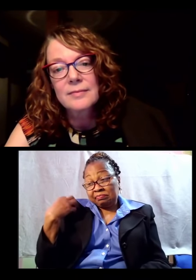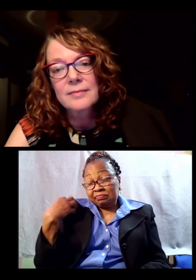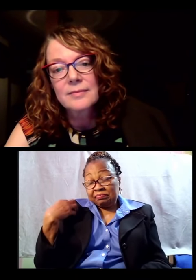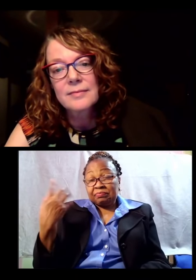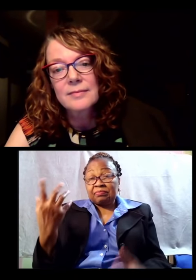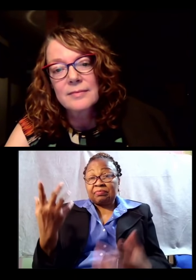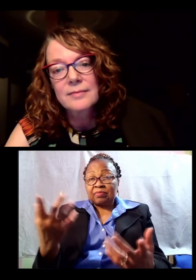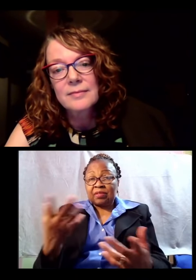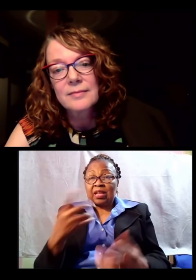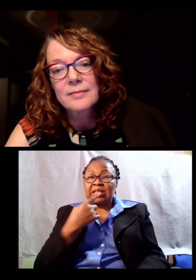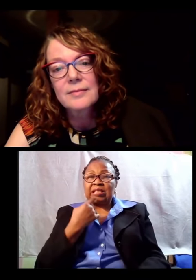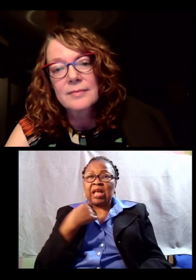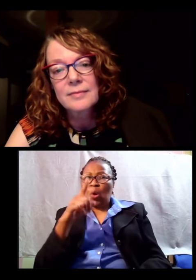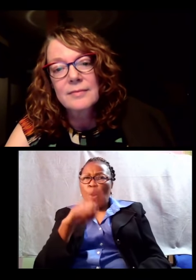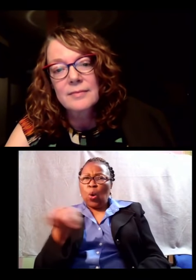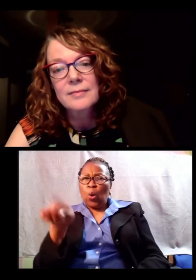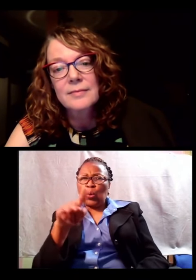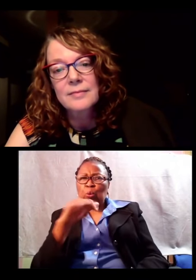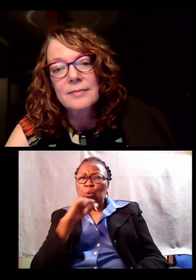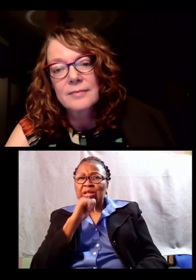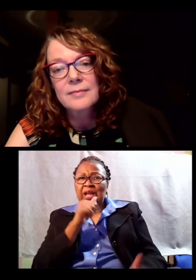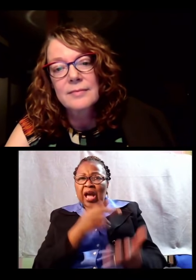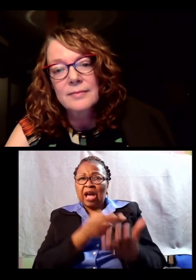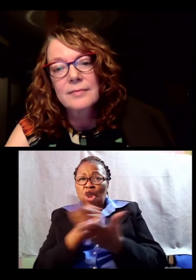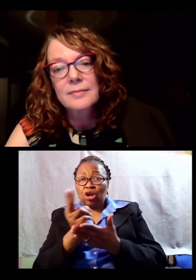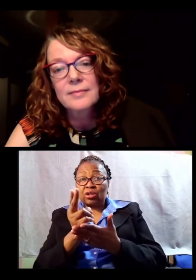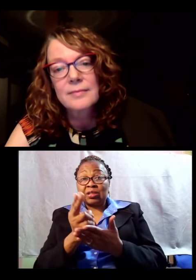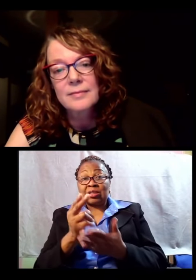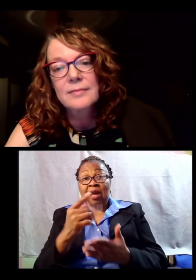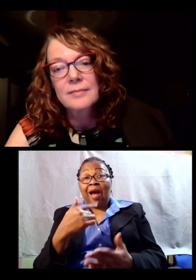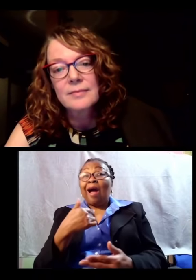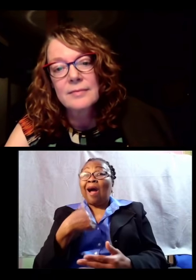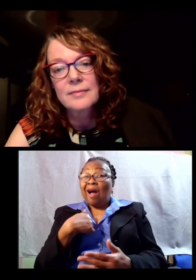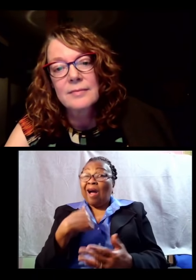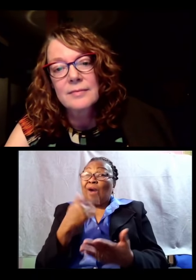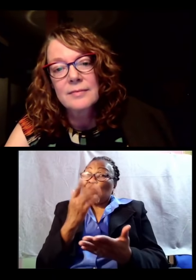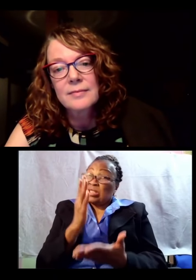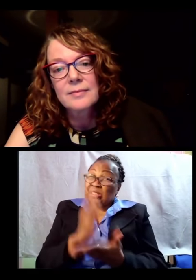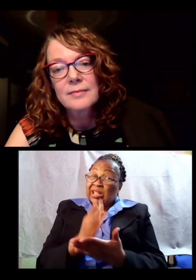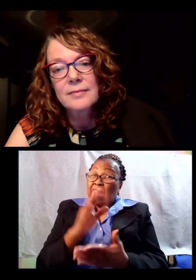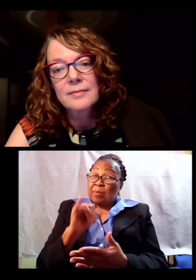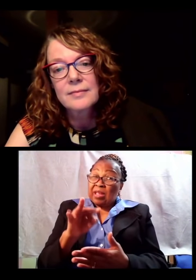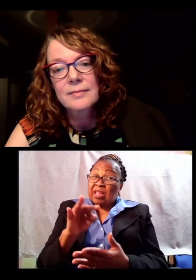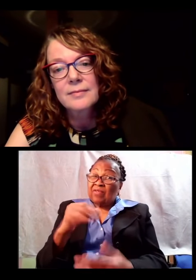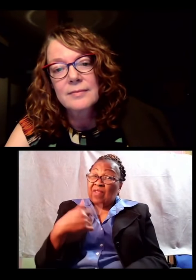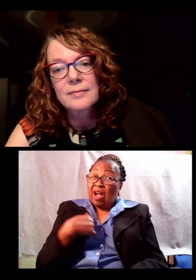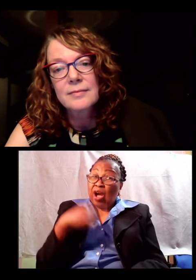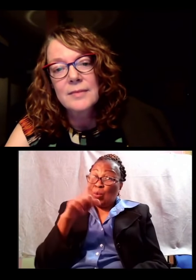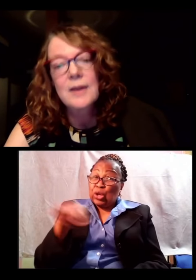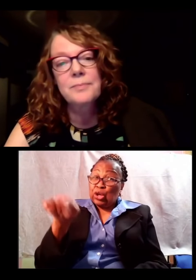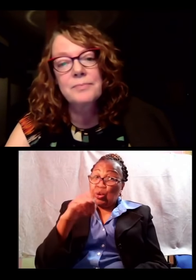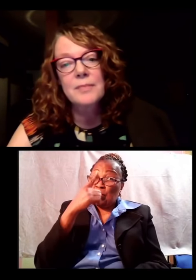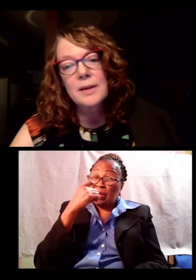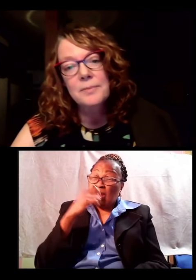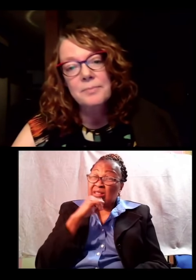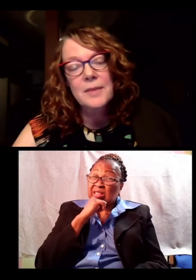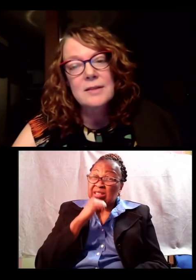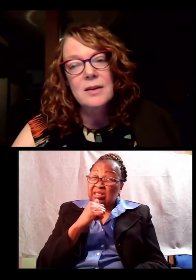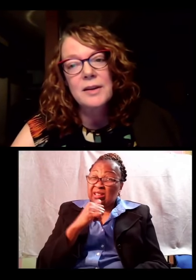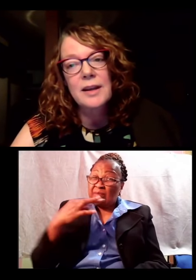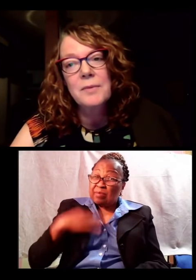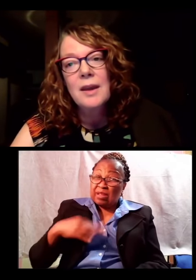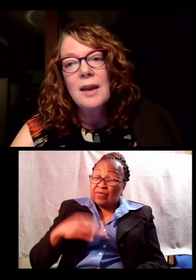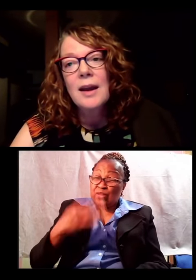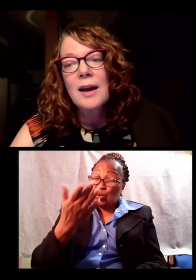implying that they're dishonest. I would stop that if I were them. It's not going down well. Yeah,